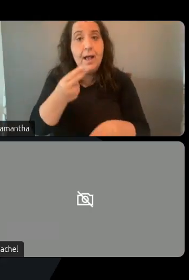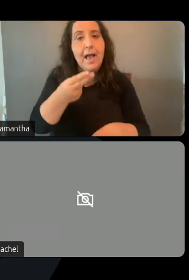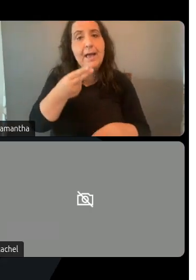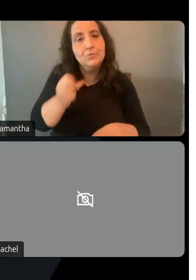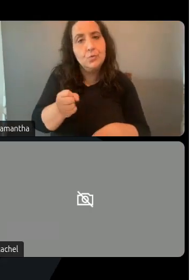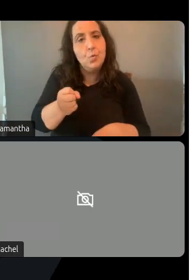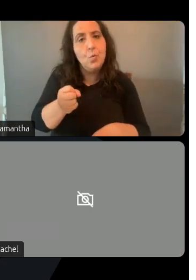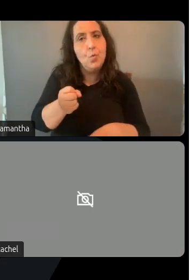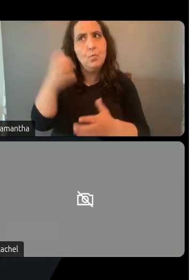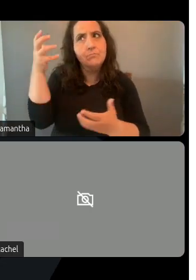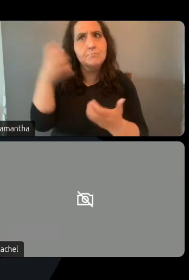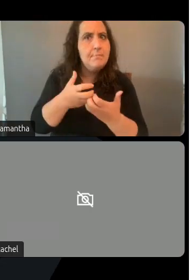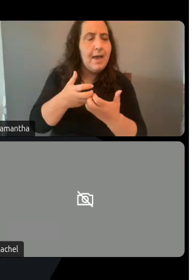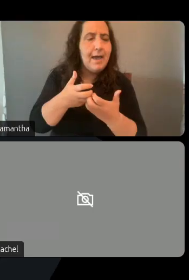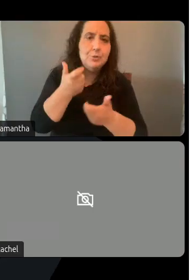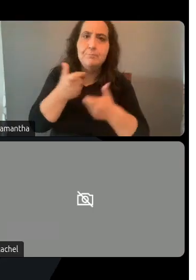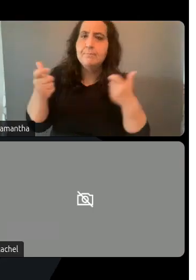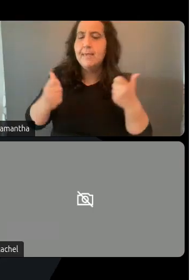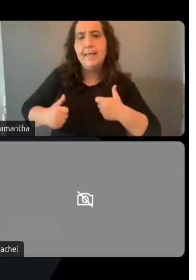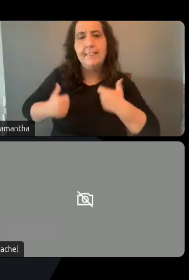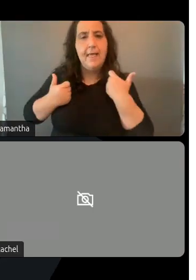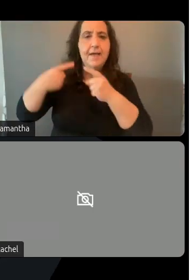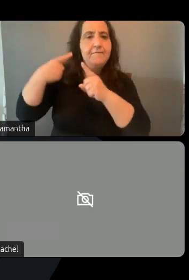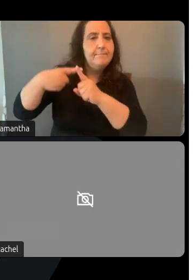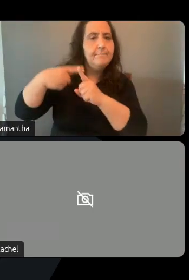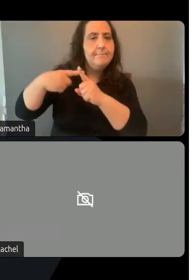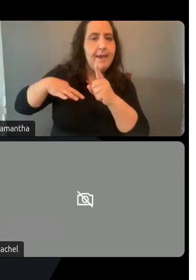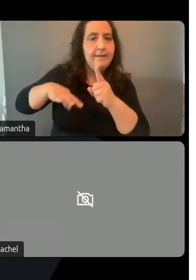life benefits, including increased wealth